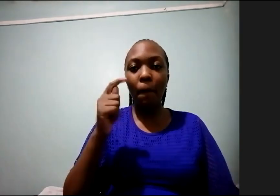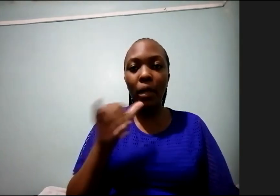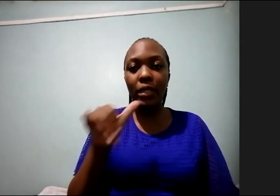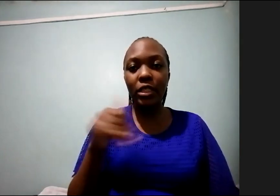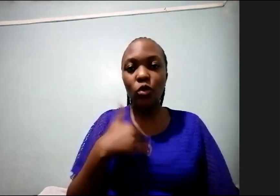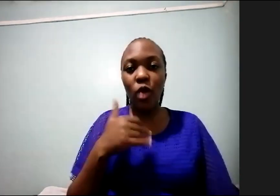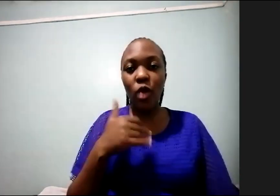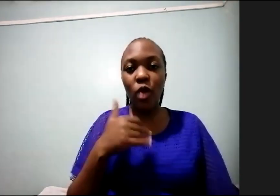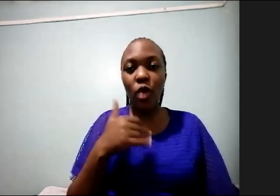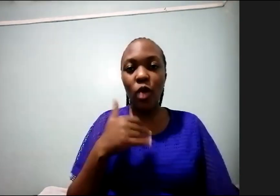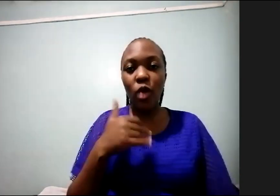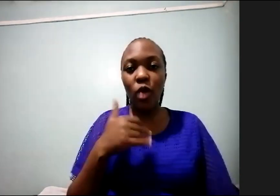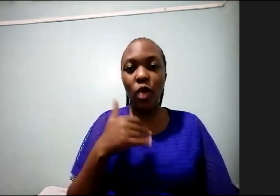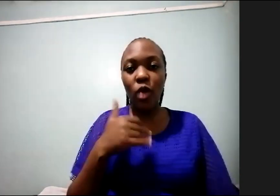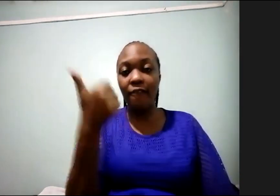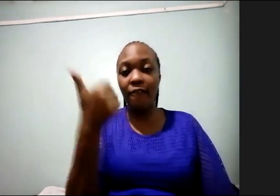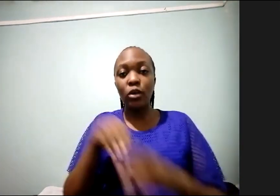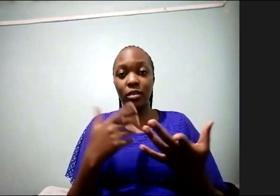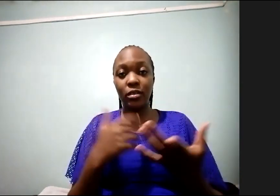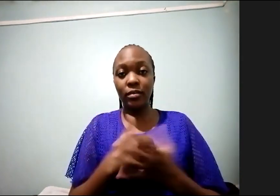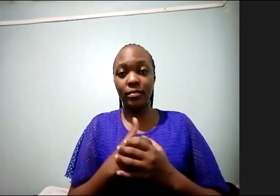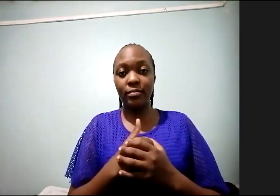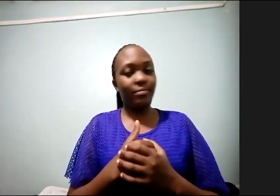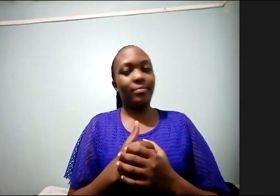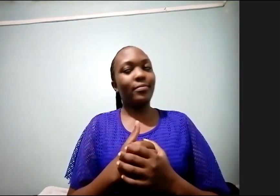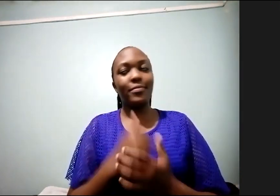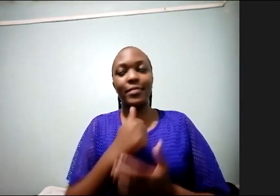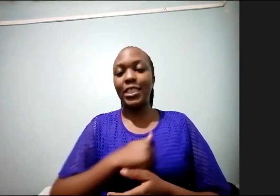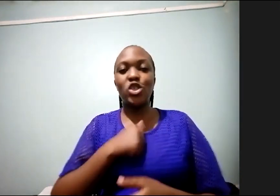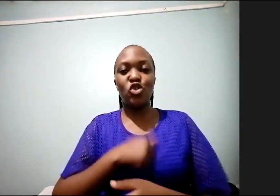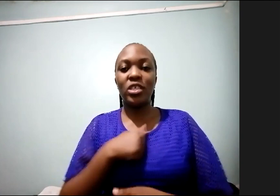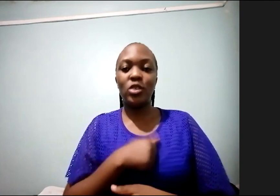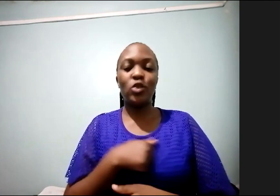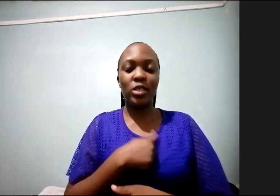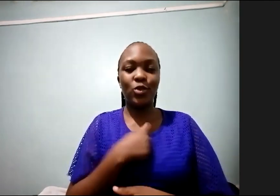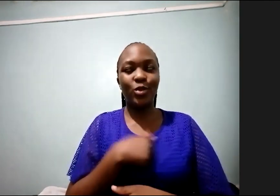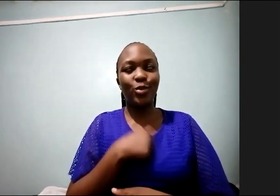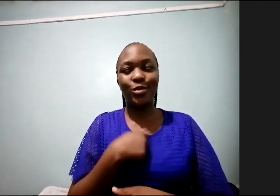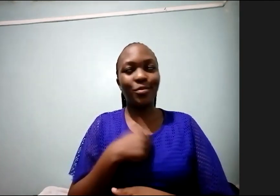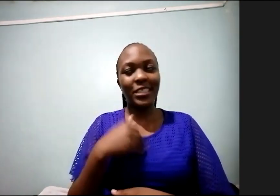Oh, no, sorry, gosh, I'd removed my earphone. I Oh. think